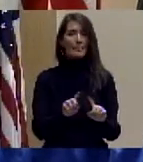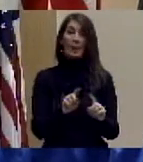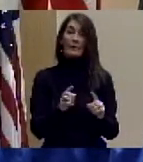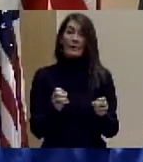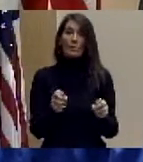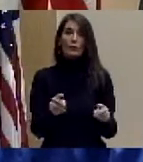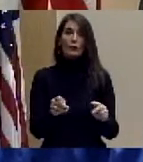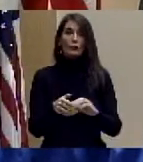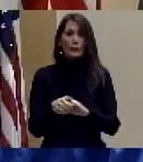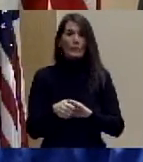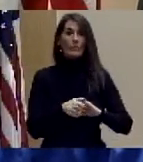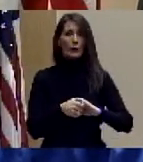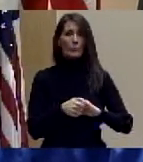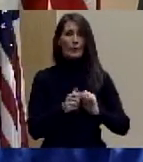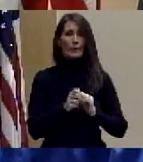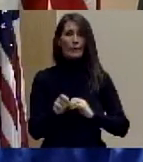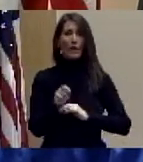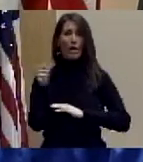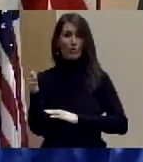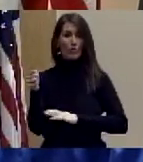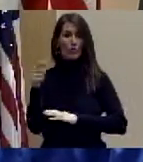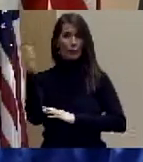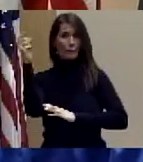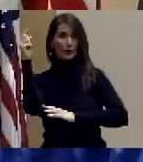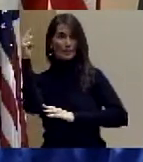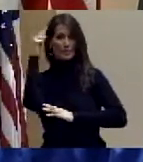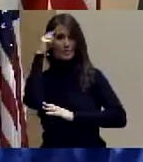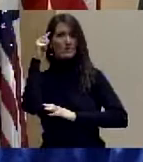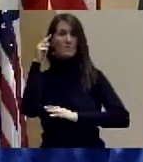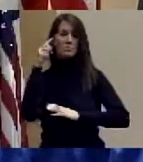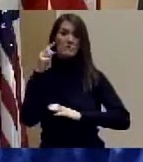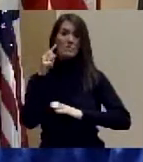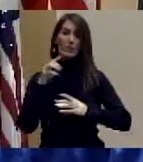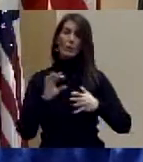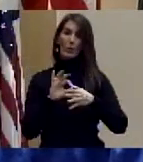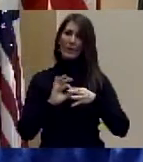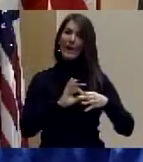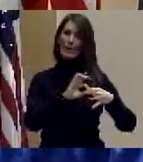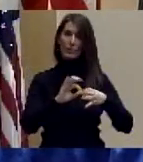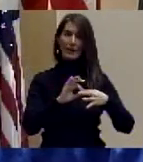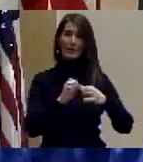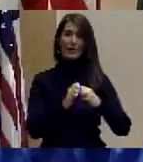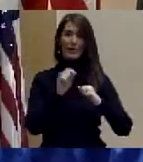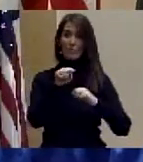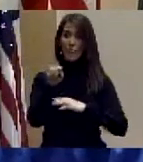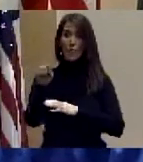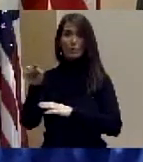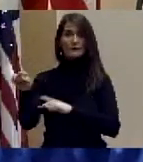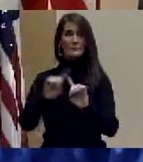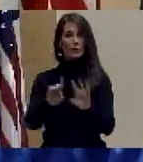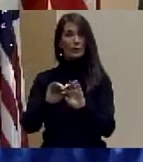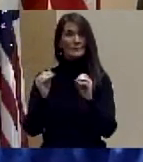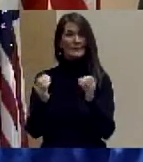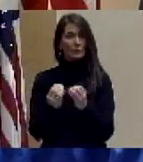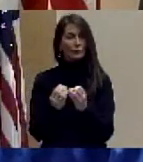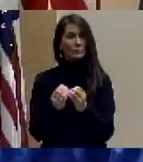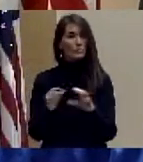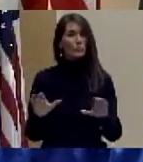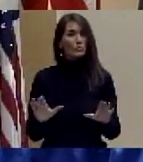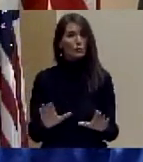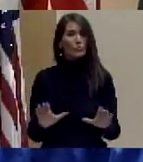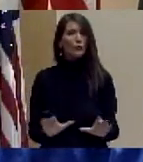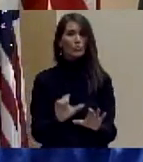partner with other government and collaborate with those entities to get work